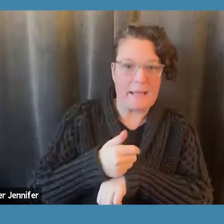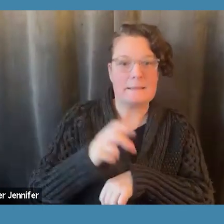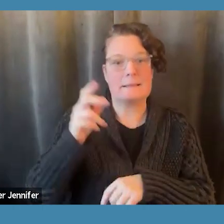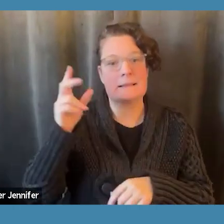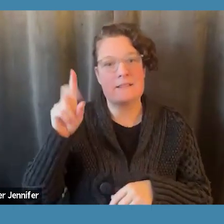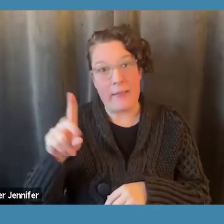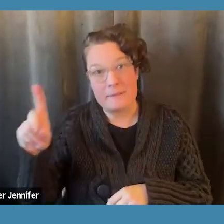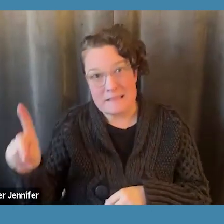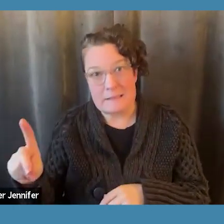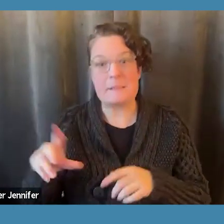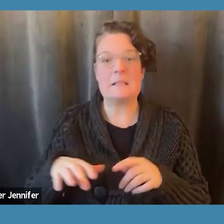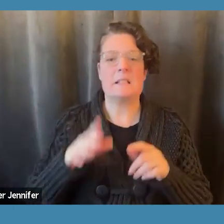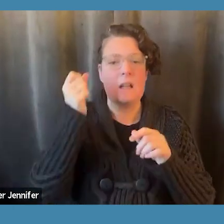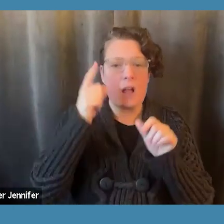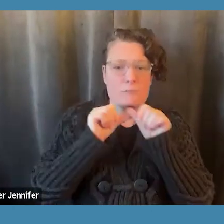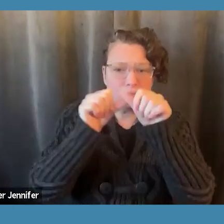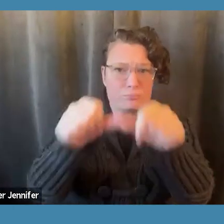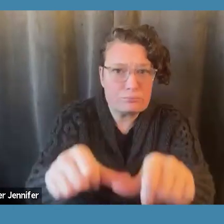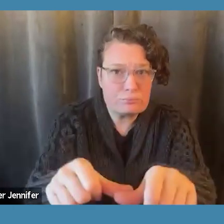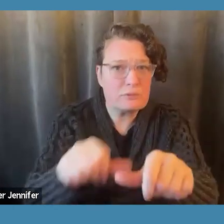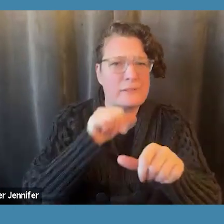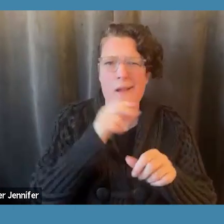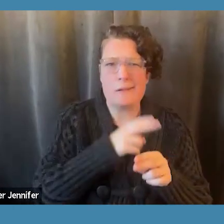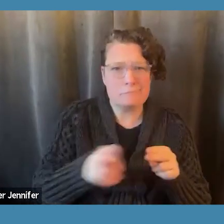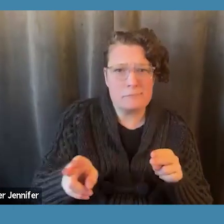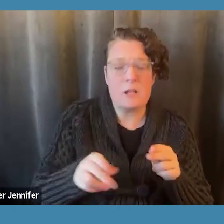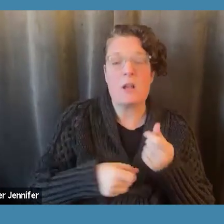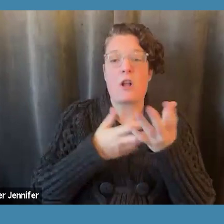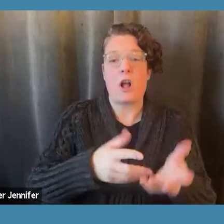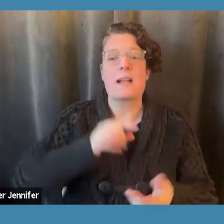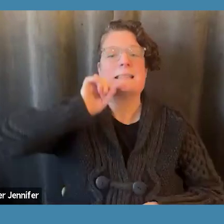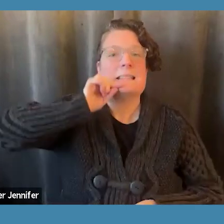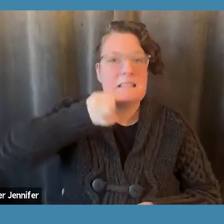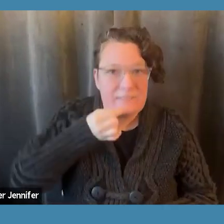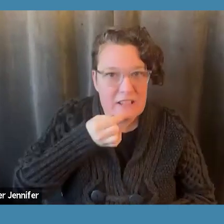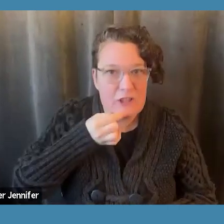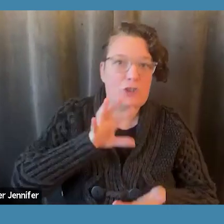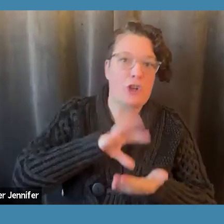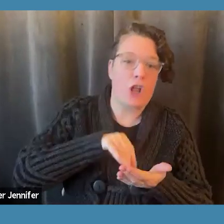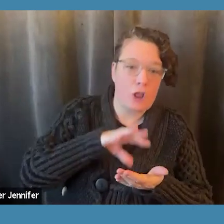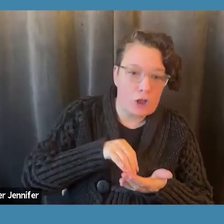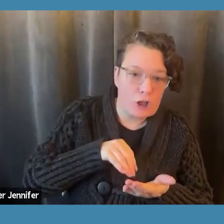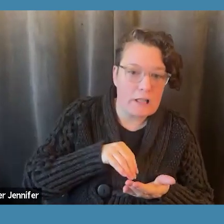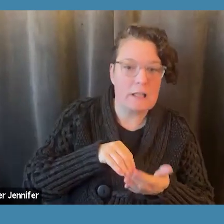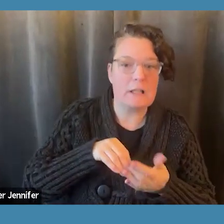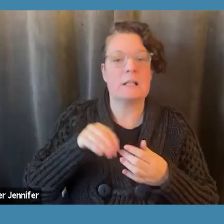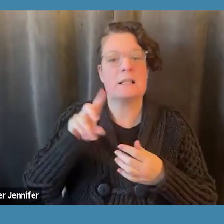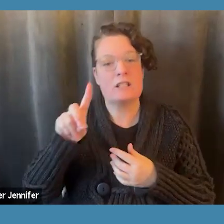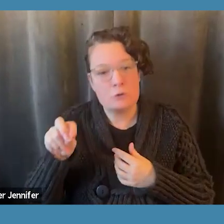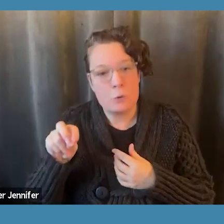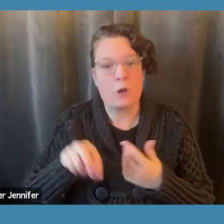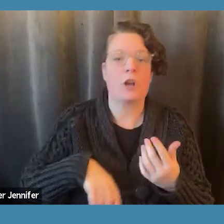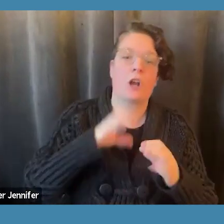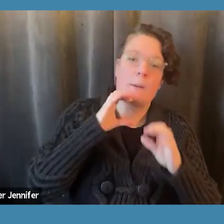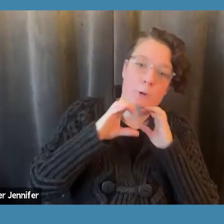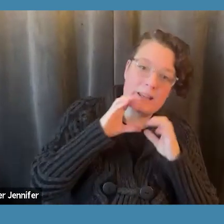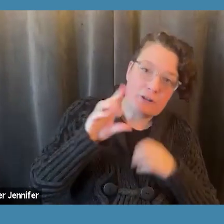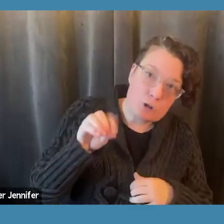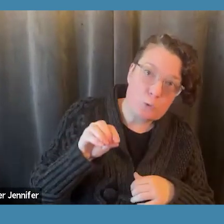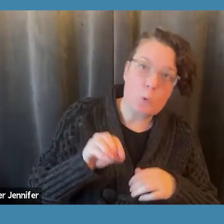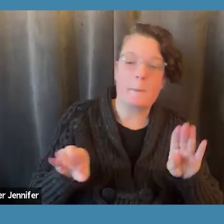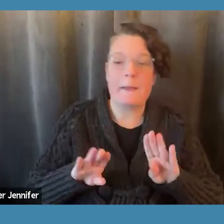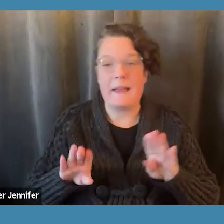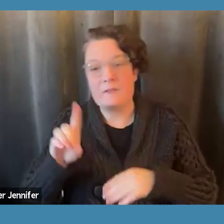duration, which causes severe learning, communication, and behavior disorders with the age of onset during infancy